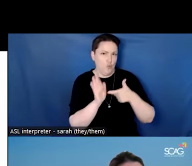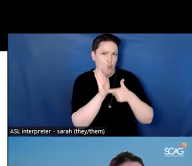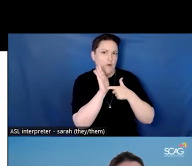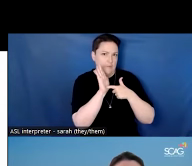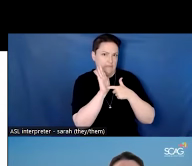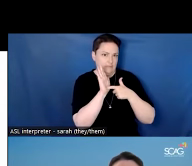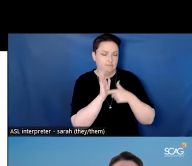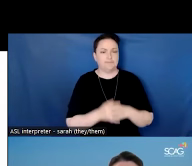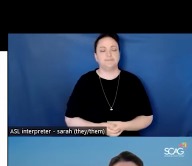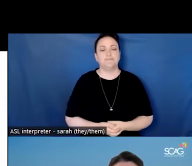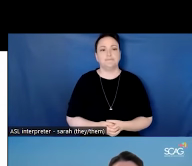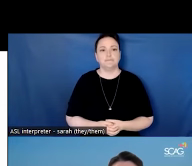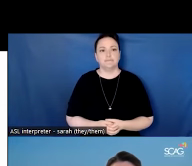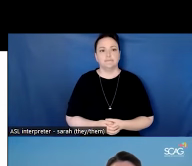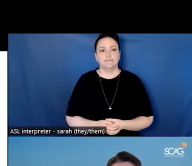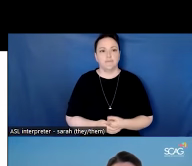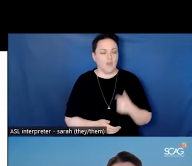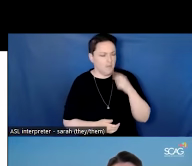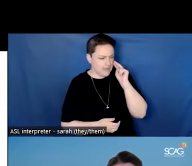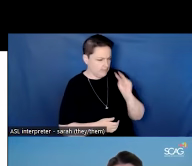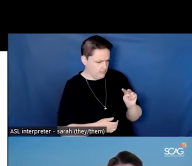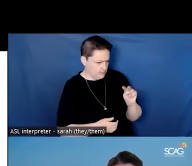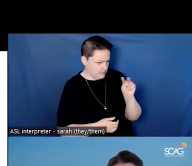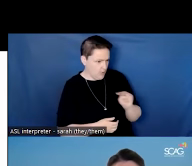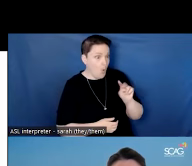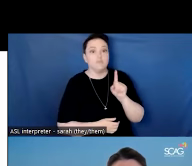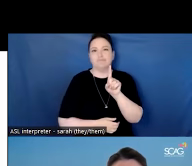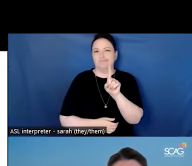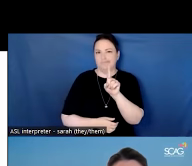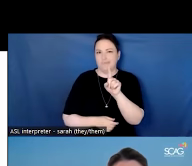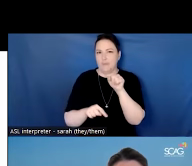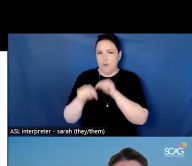see. Sorry, I'm gonna move back a slide.